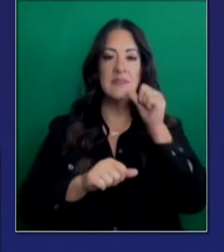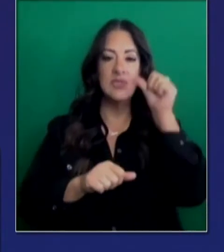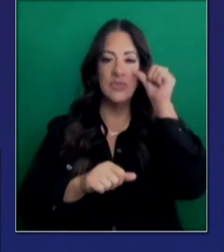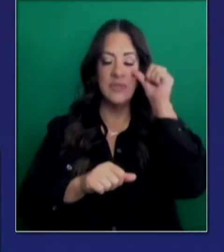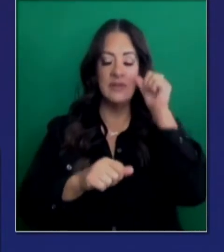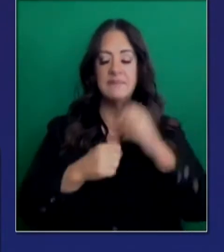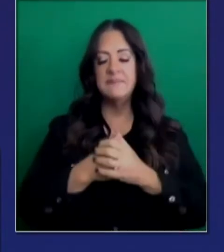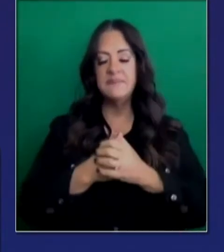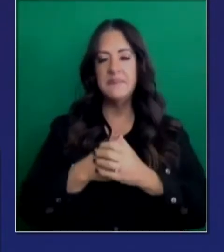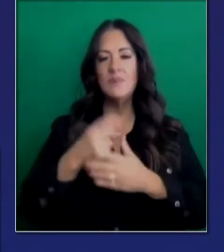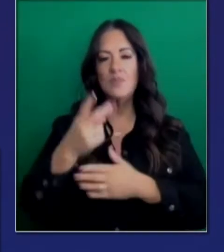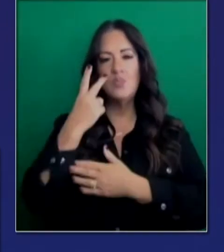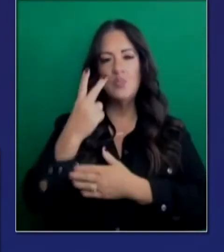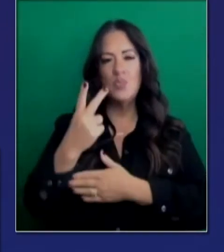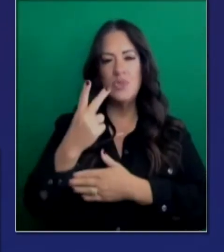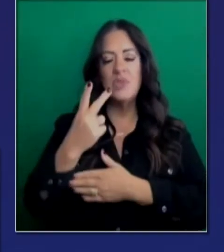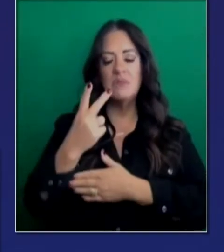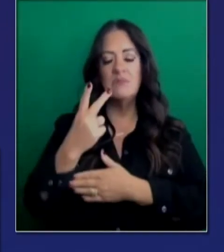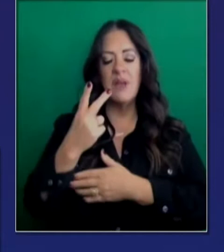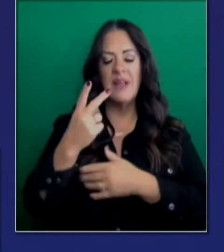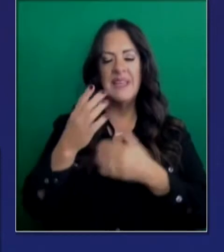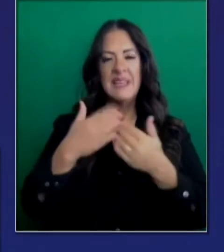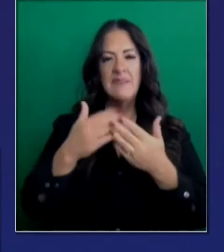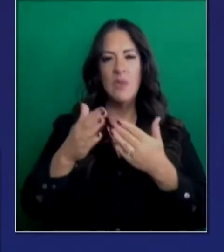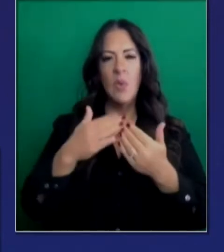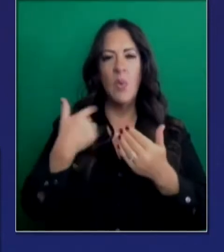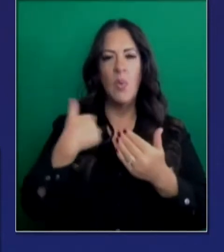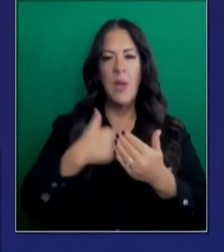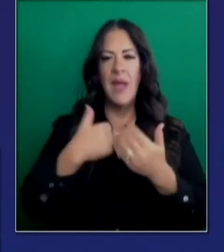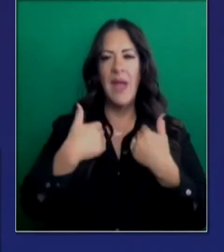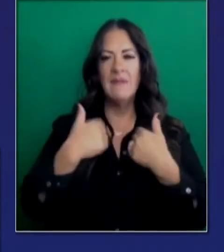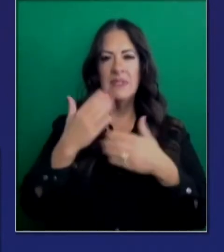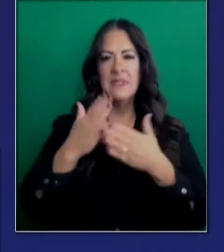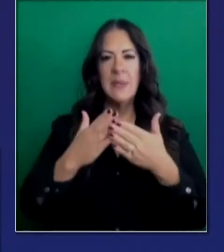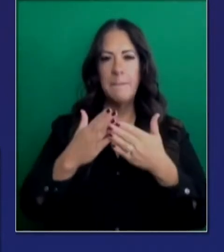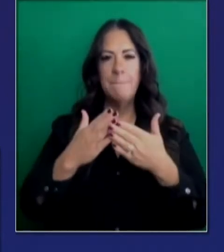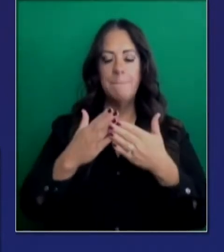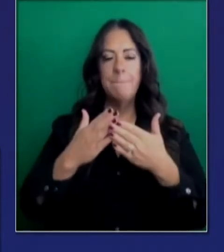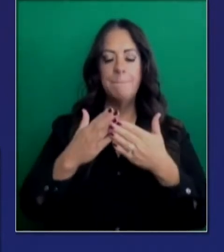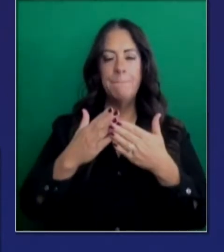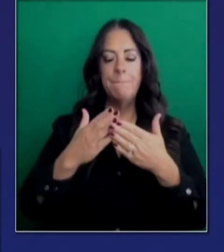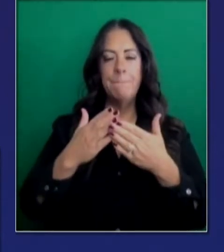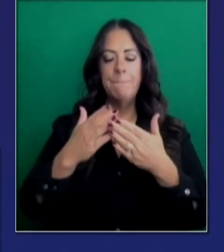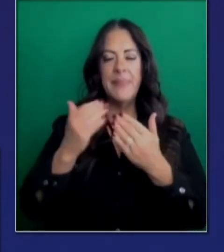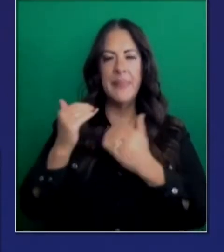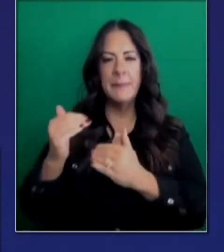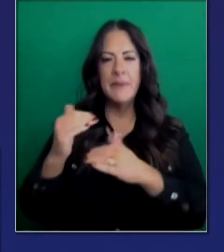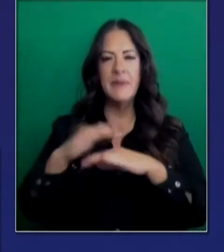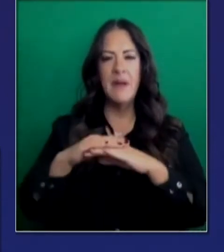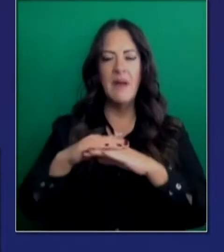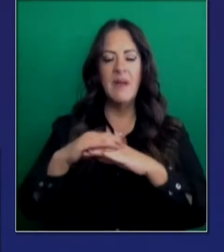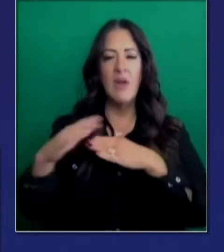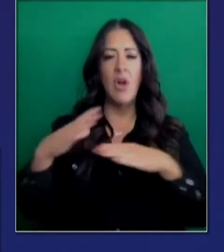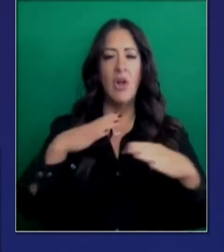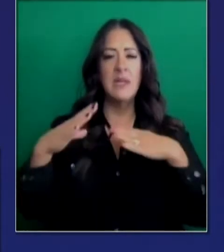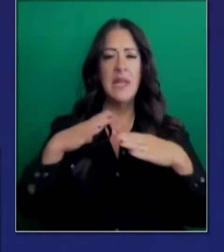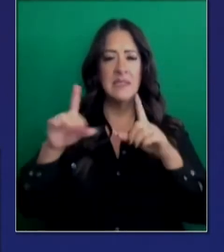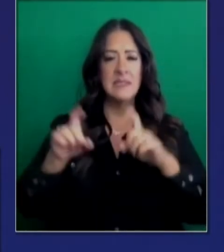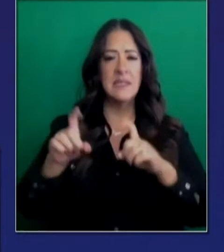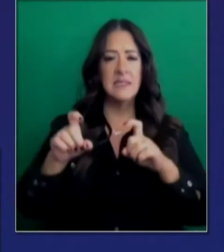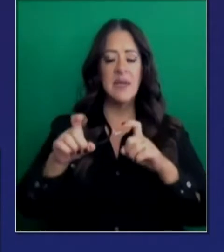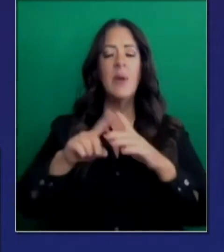of restriction of testing during the holidays, we're starting to see those testing numbers ramp back up